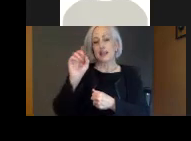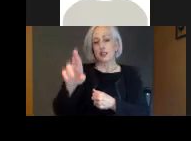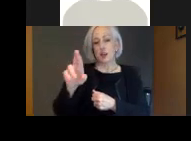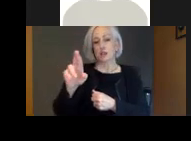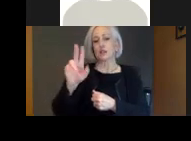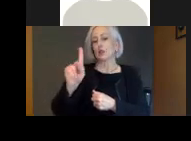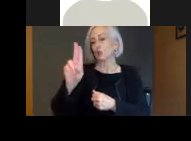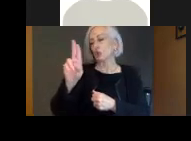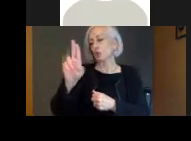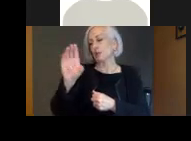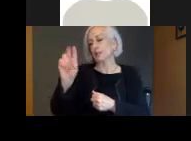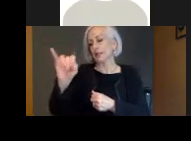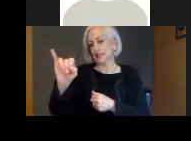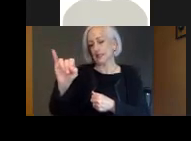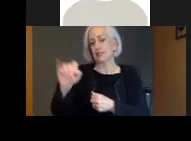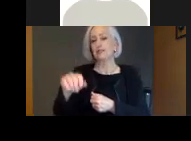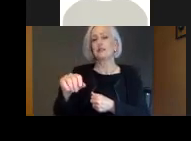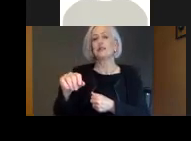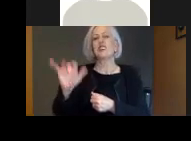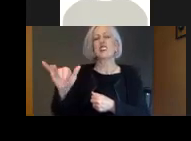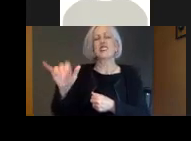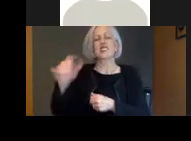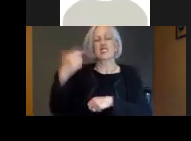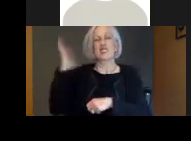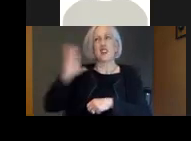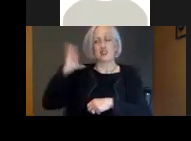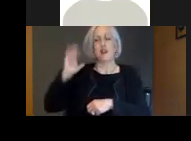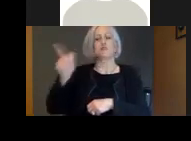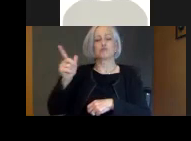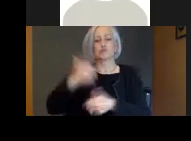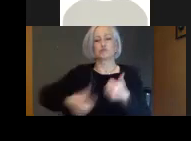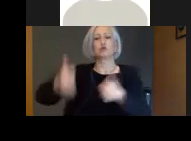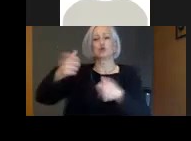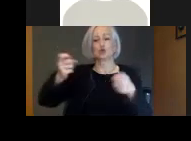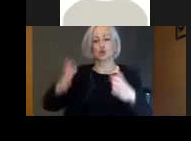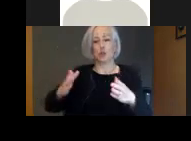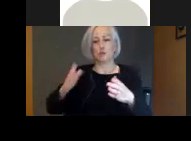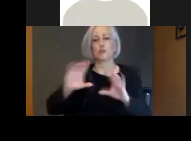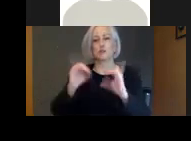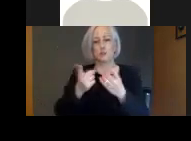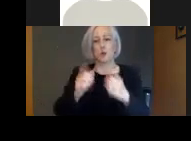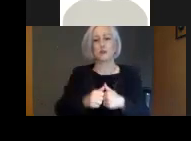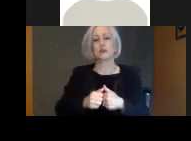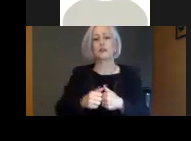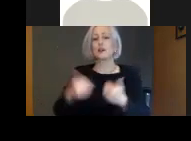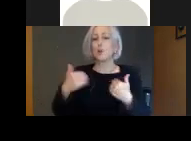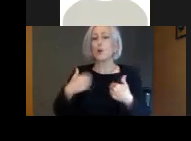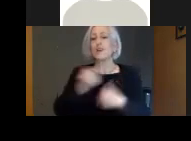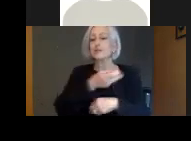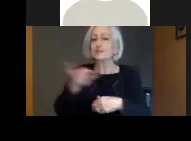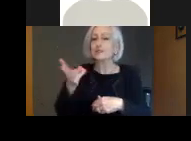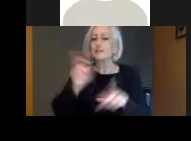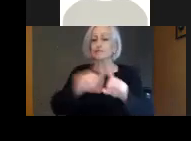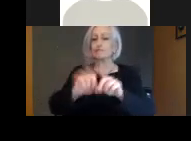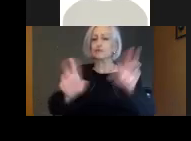Kusi. Kusi was at that time chairman, I think, that the department. And they're also key individuals that help with these, to develop